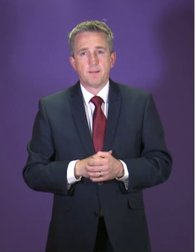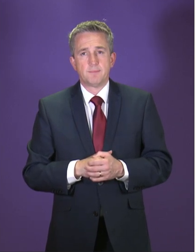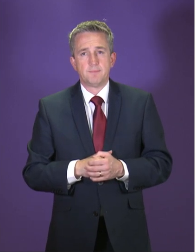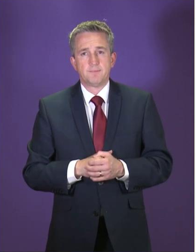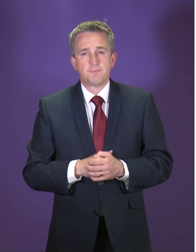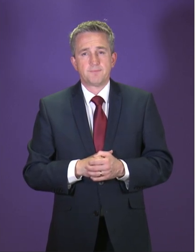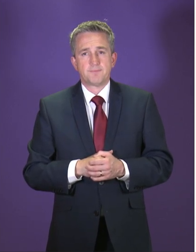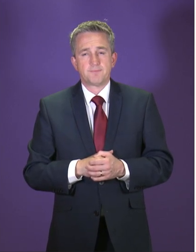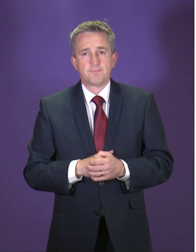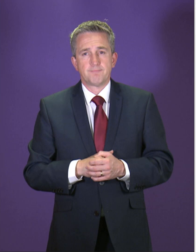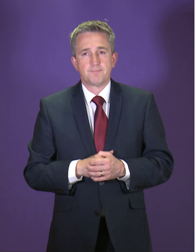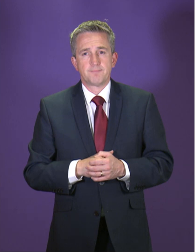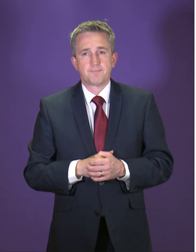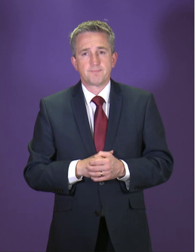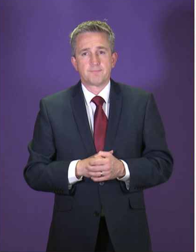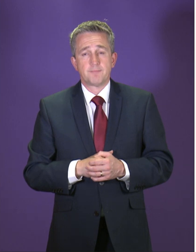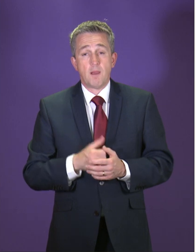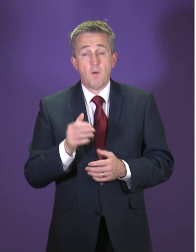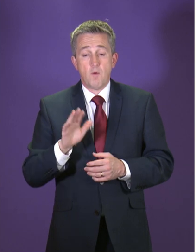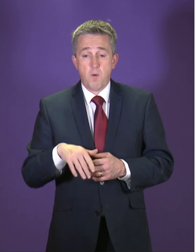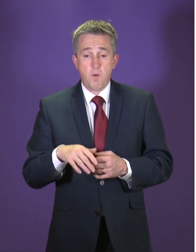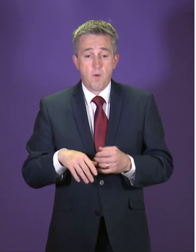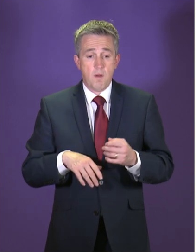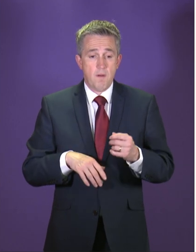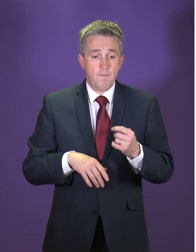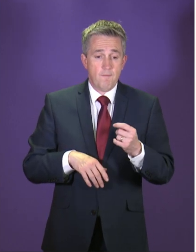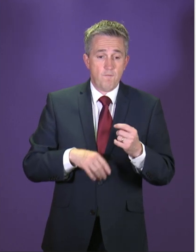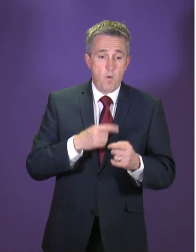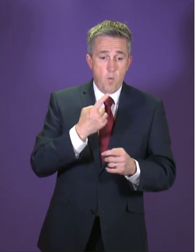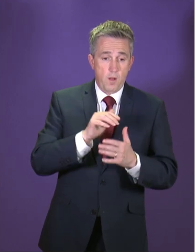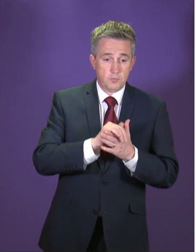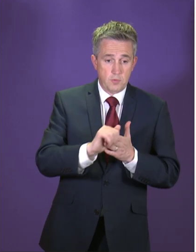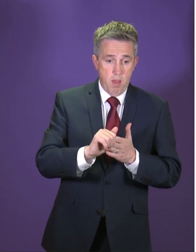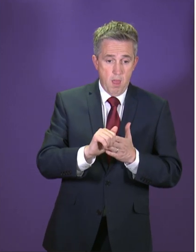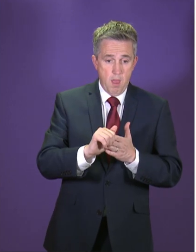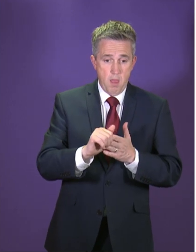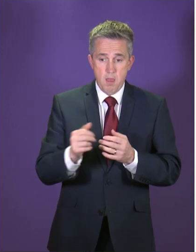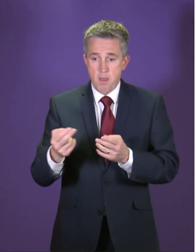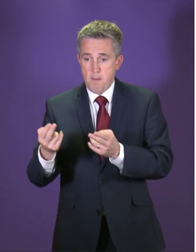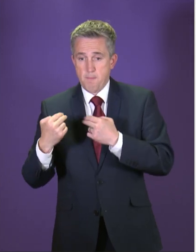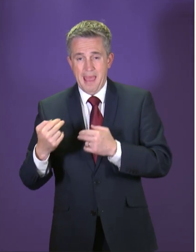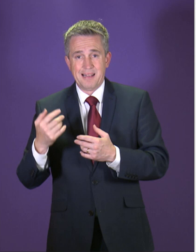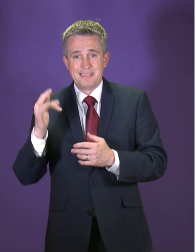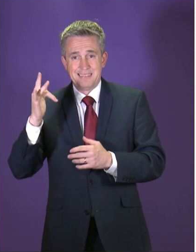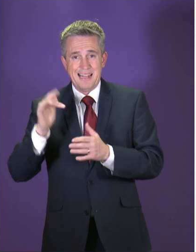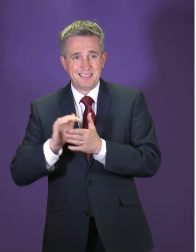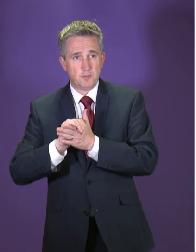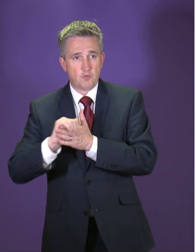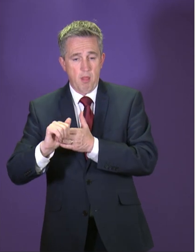a multiplier factor of 10 per $1 invested, $10 in terms